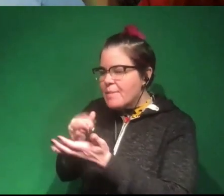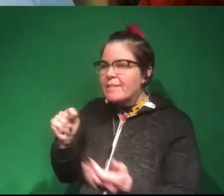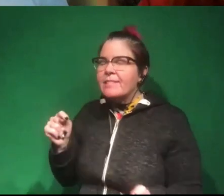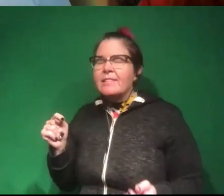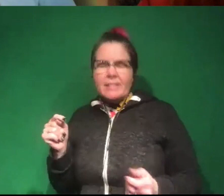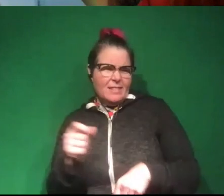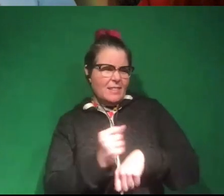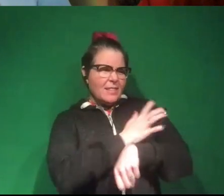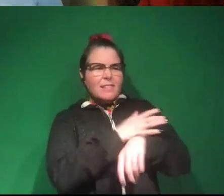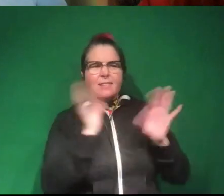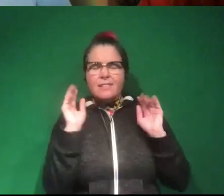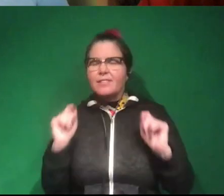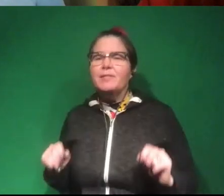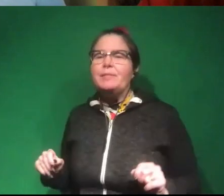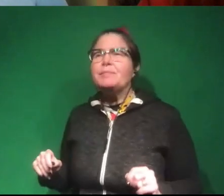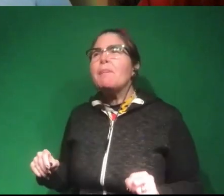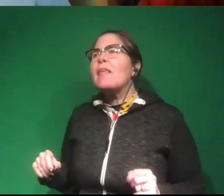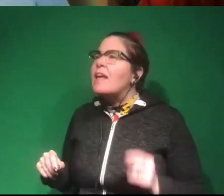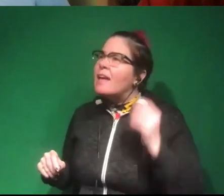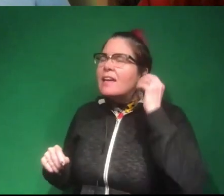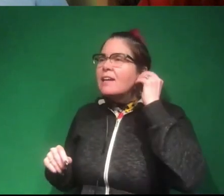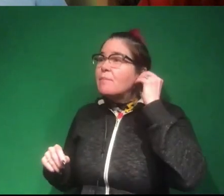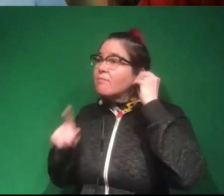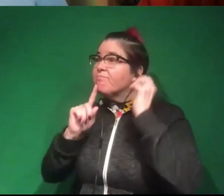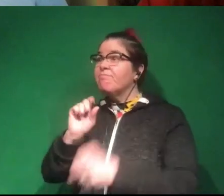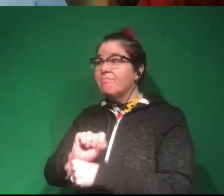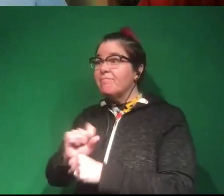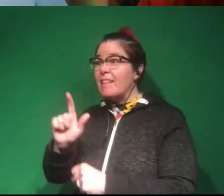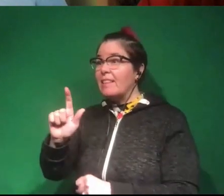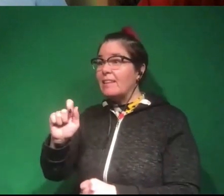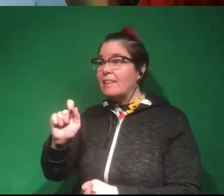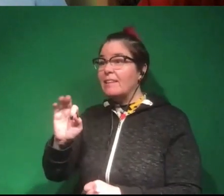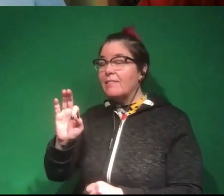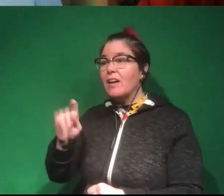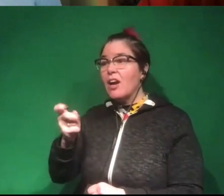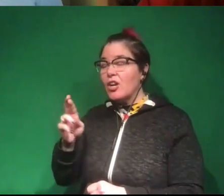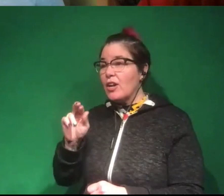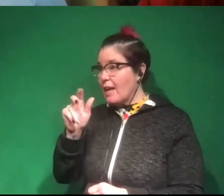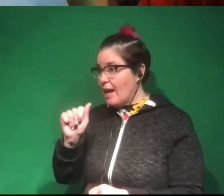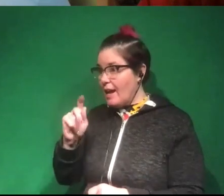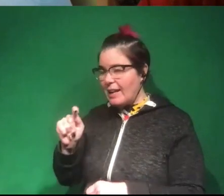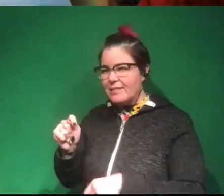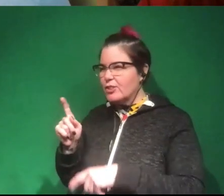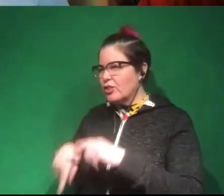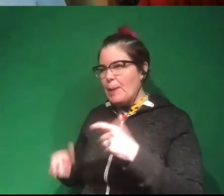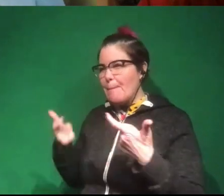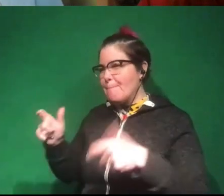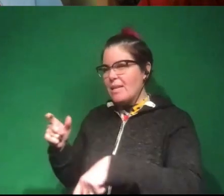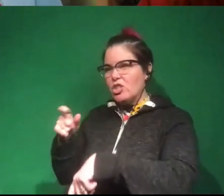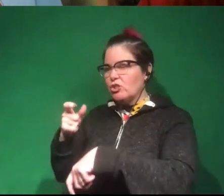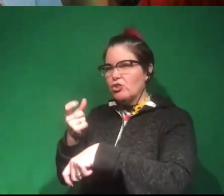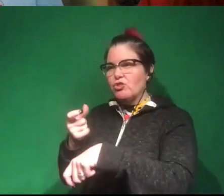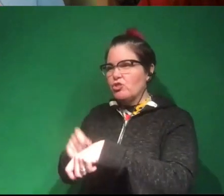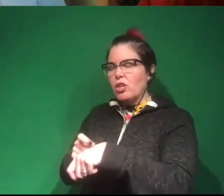Yeah. I don't think that leafcutter ants would be able to get big chunks of skin. They might be able to